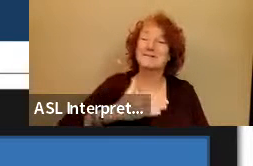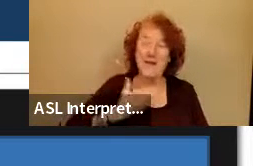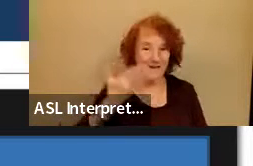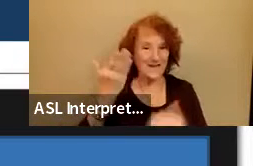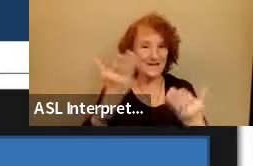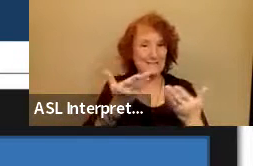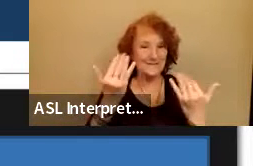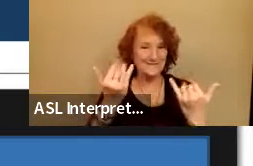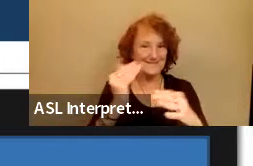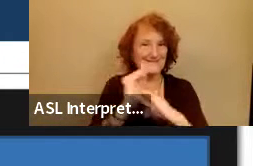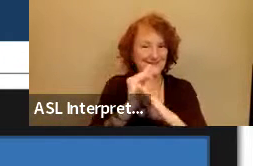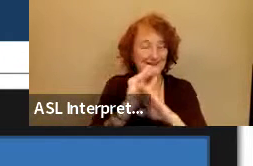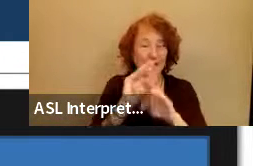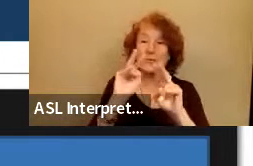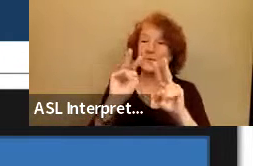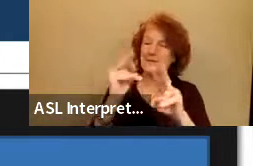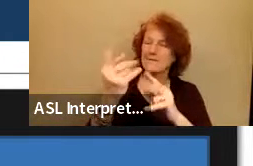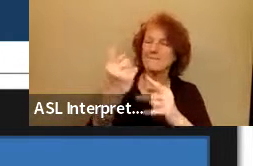to your questions and comments